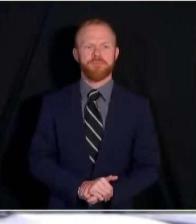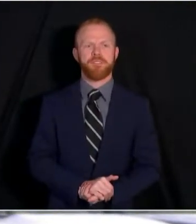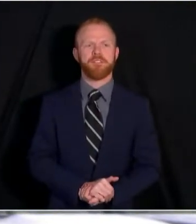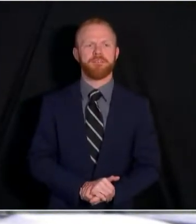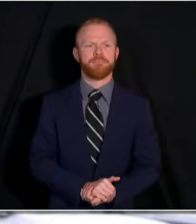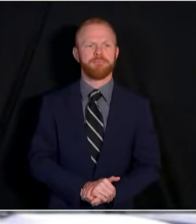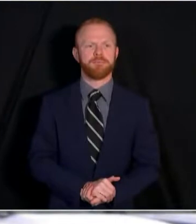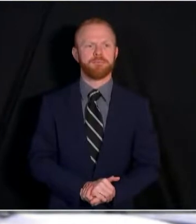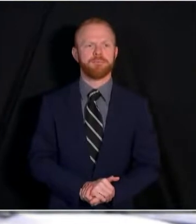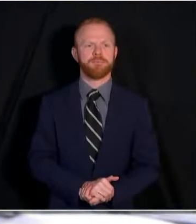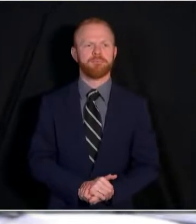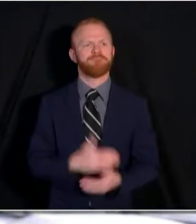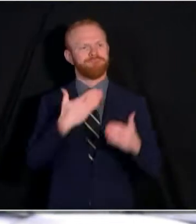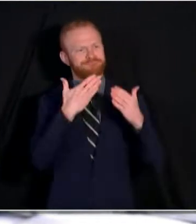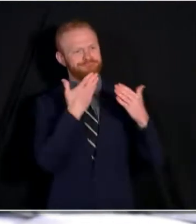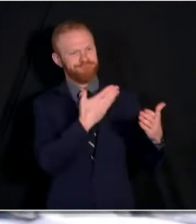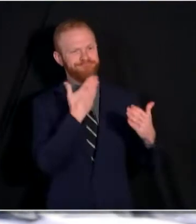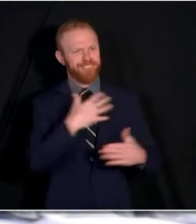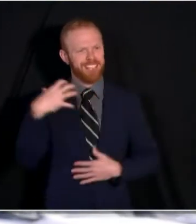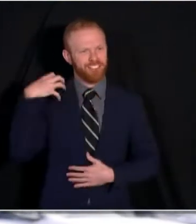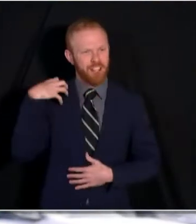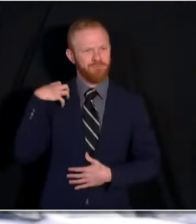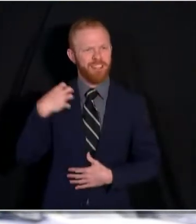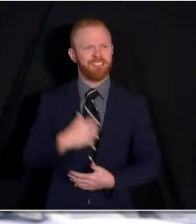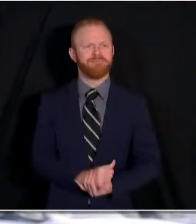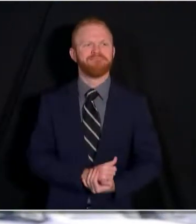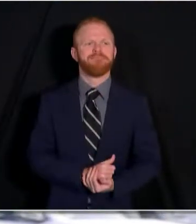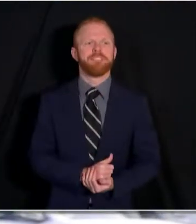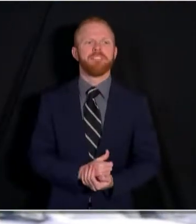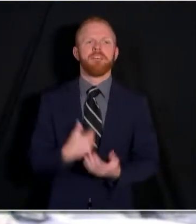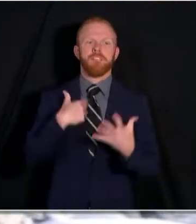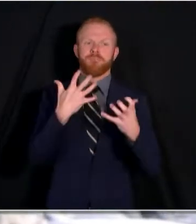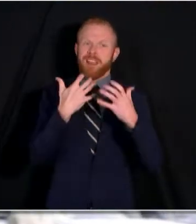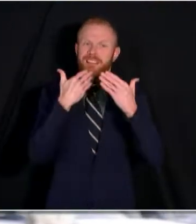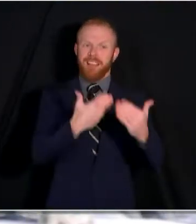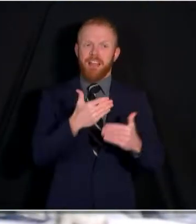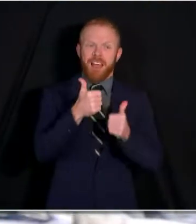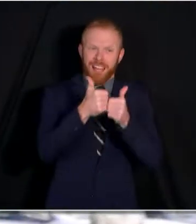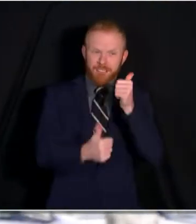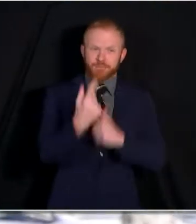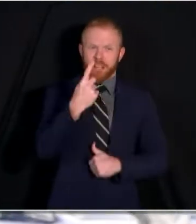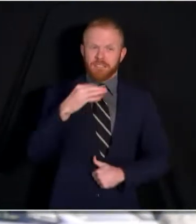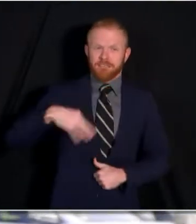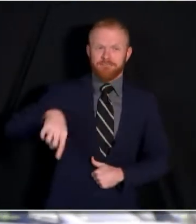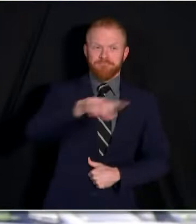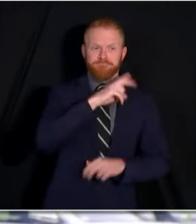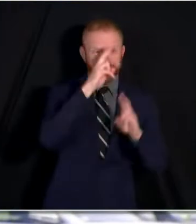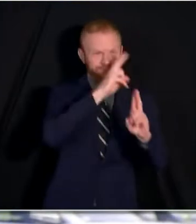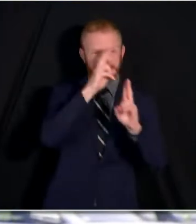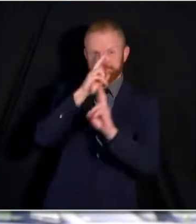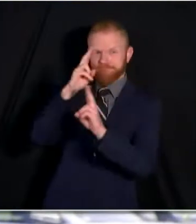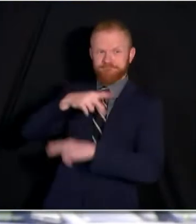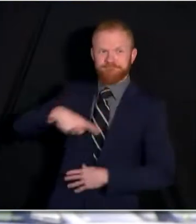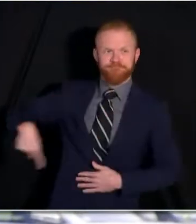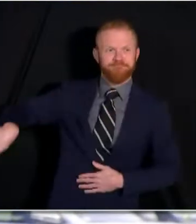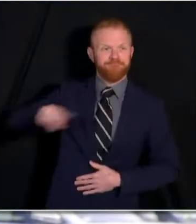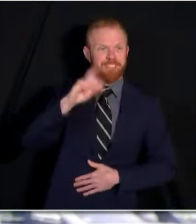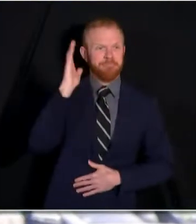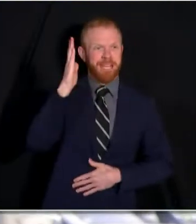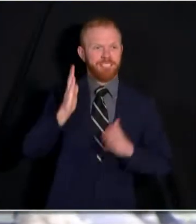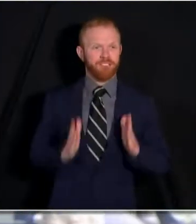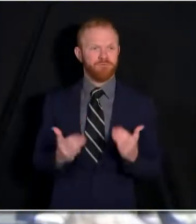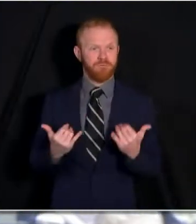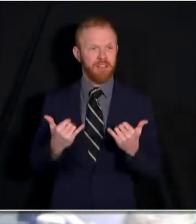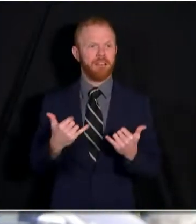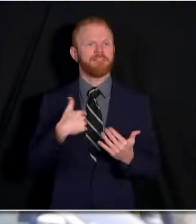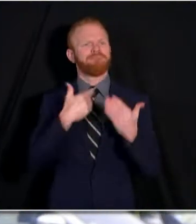Thank you, General. Let me thank each and every one of the distinguished speakers who are about to come up. I want to thank Mayor in particular for